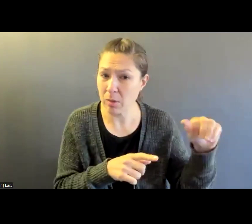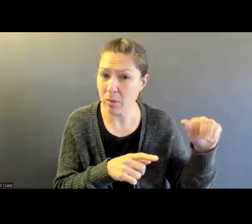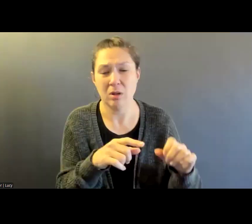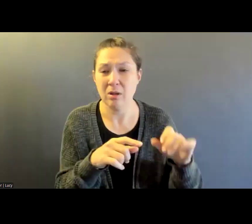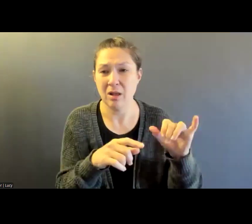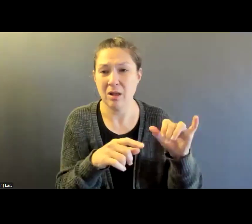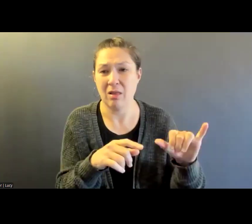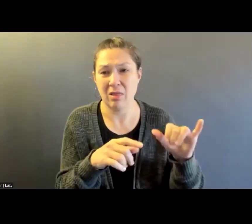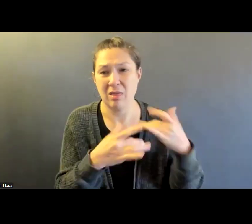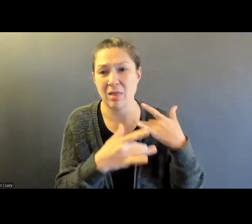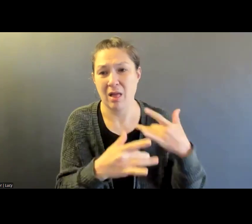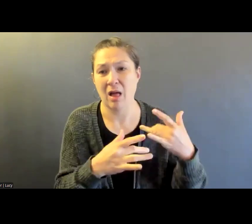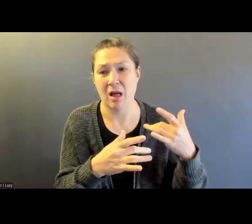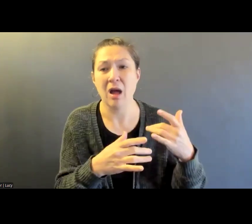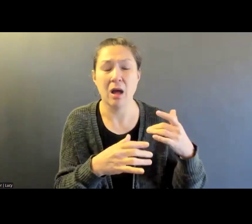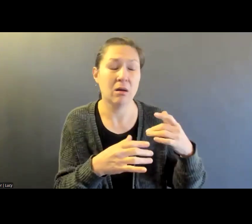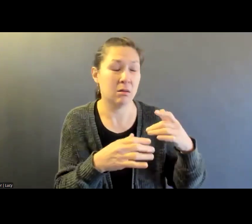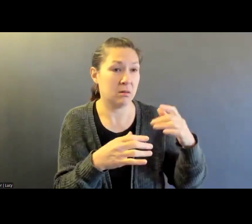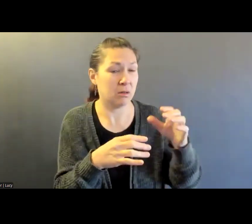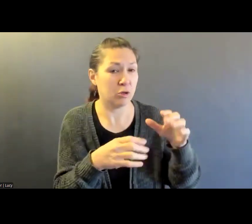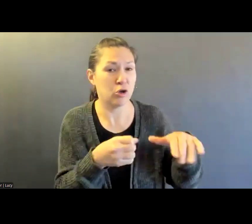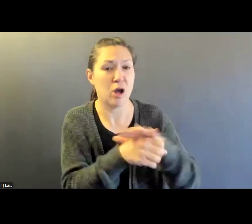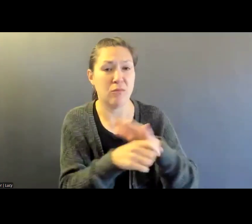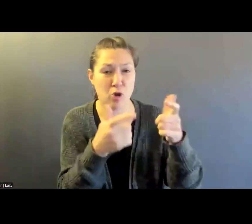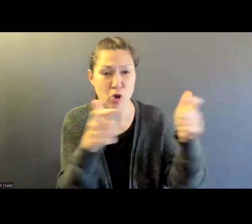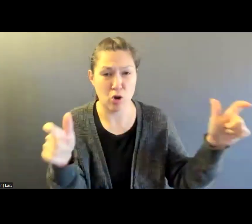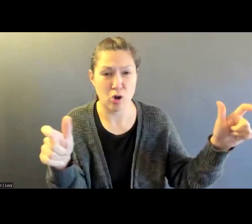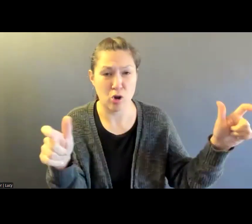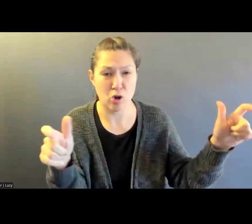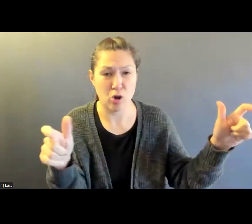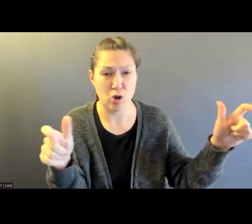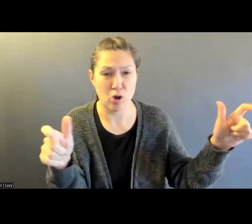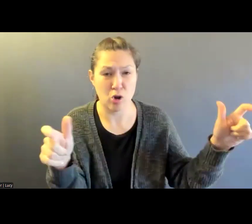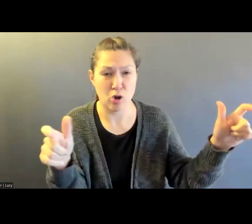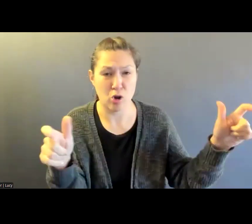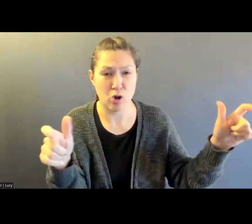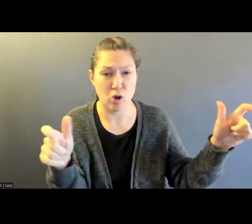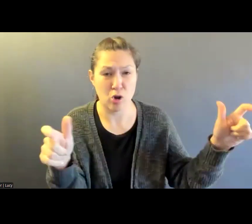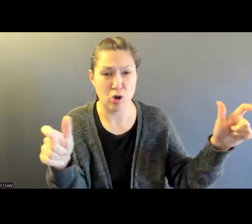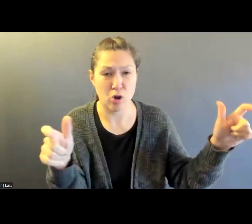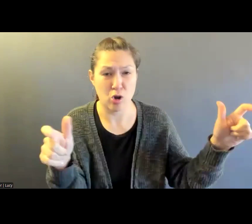That are not as familiar with the stories of the communities we're working with, that are not as familiar with Western.